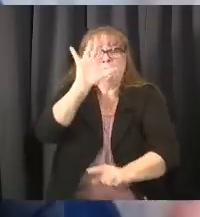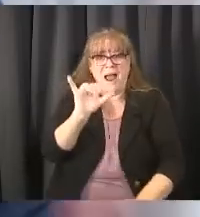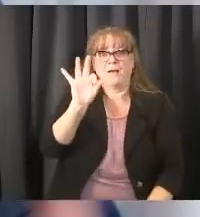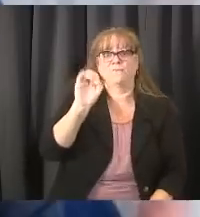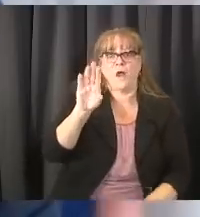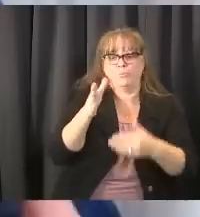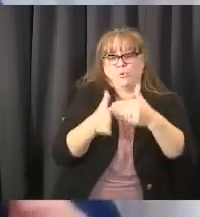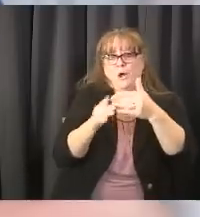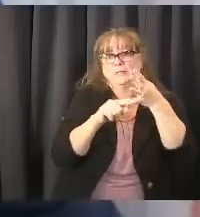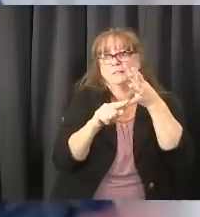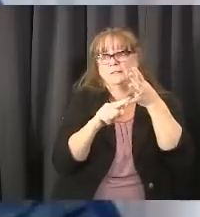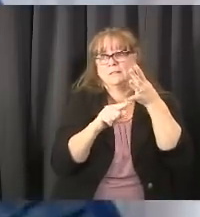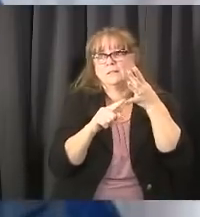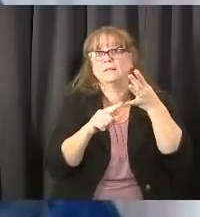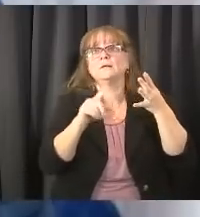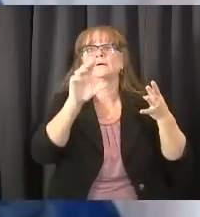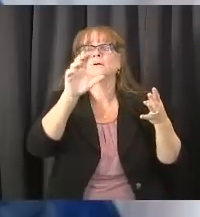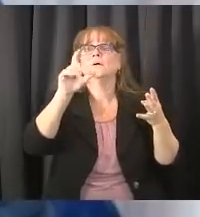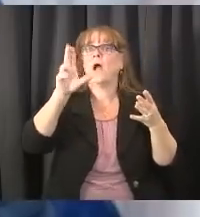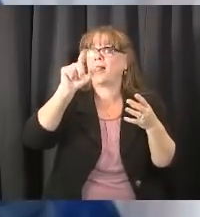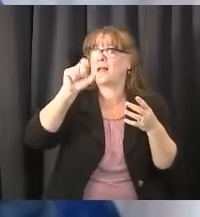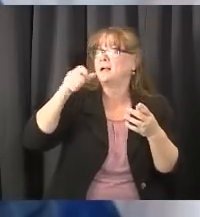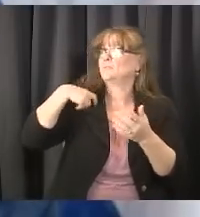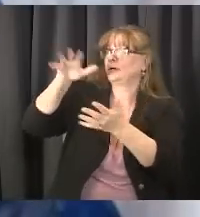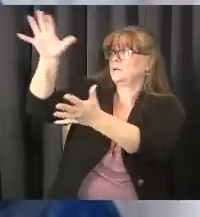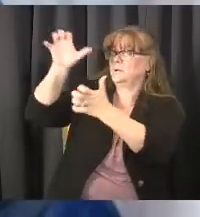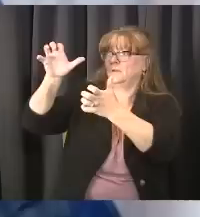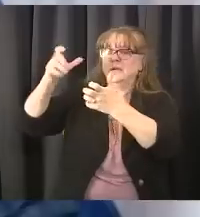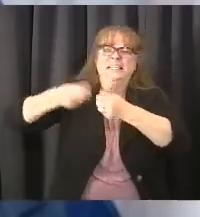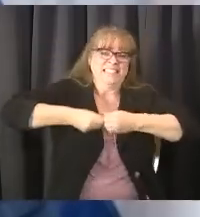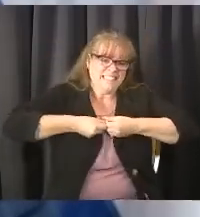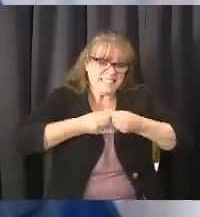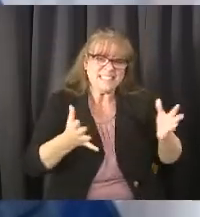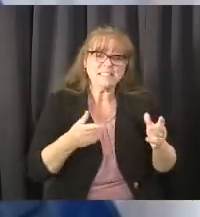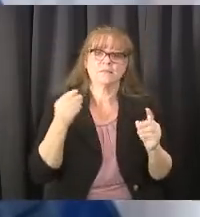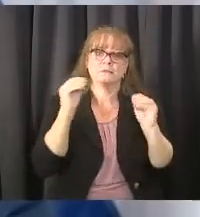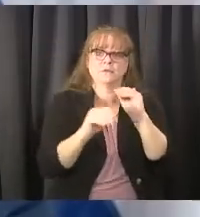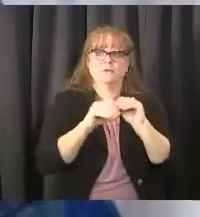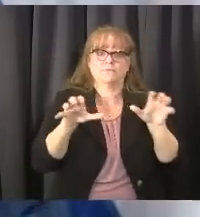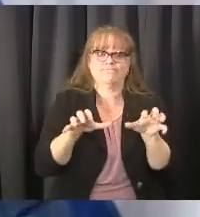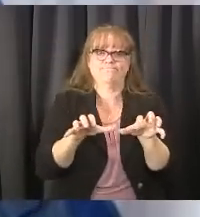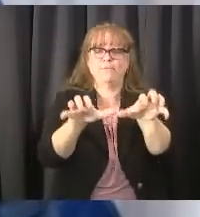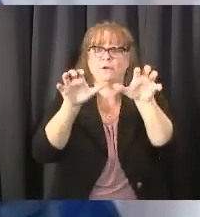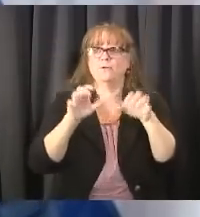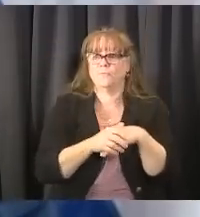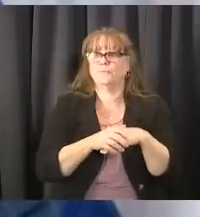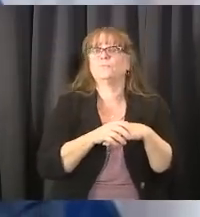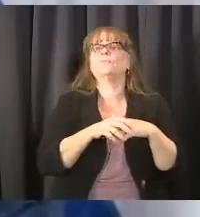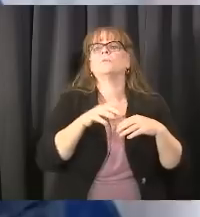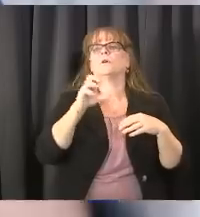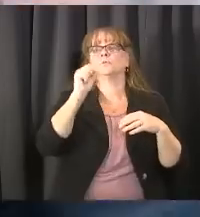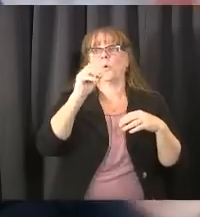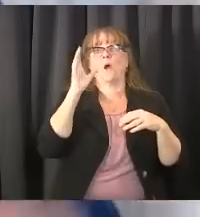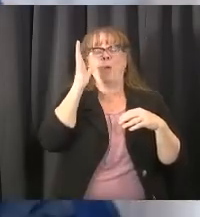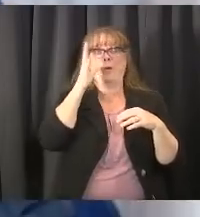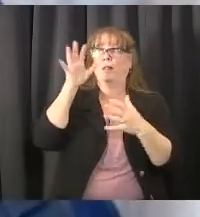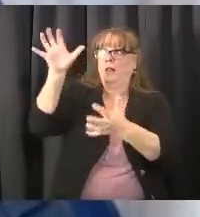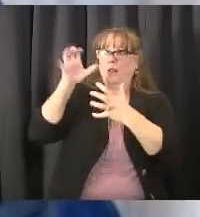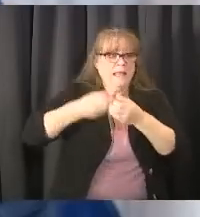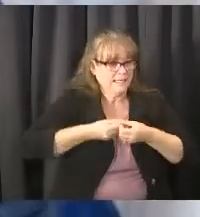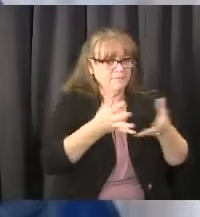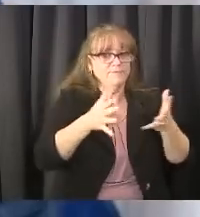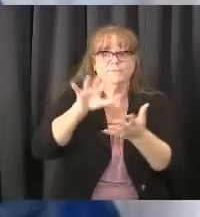We only are able to administer the vaccine that we get, and with current quantities, it's likely to take us all the way through February to get